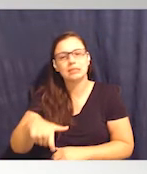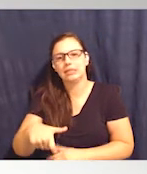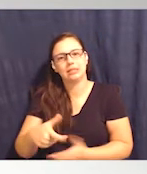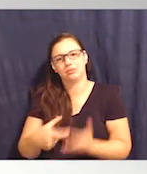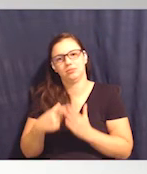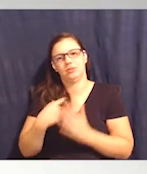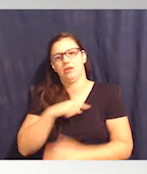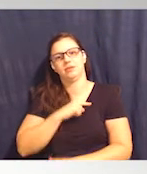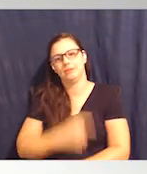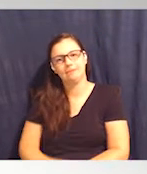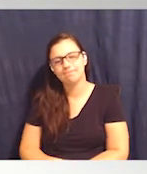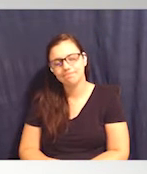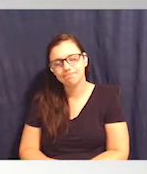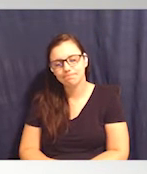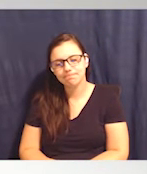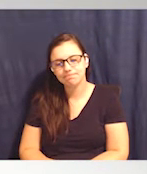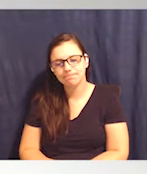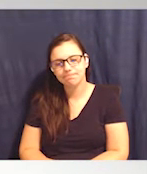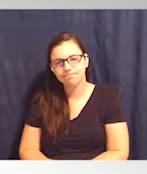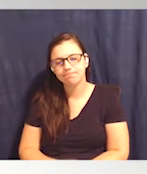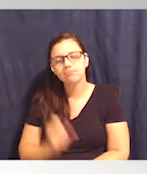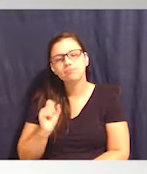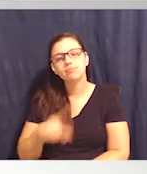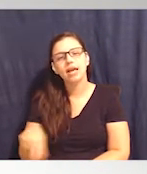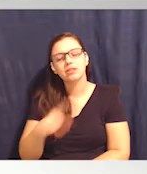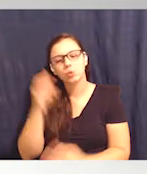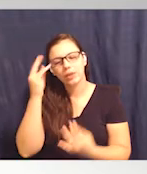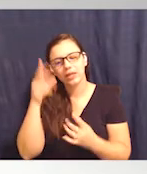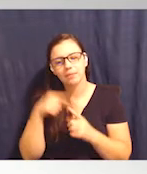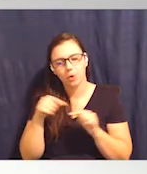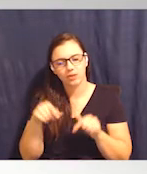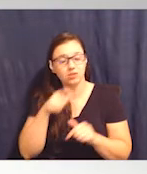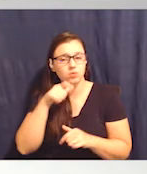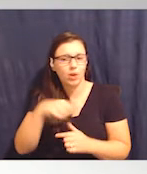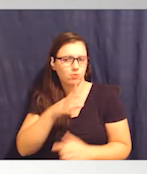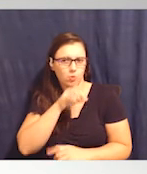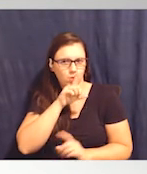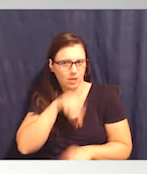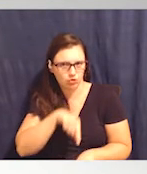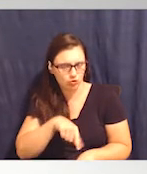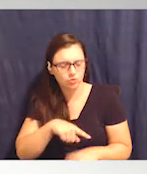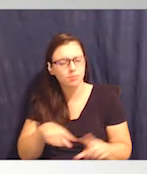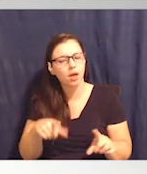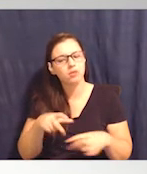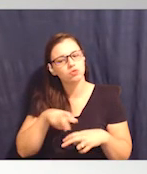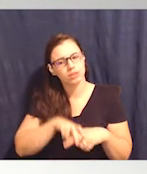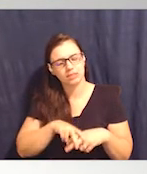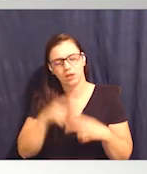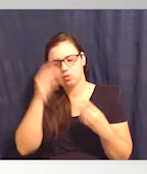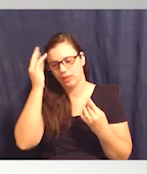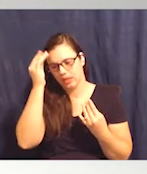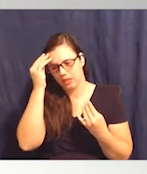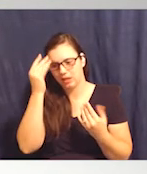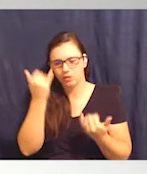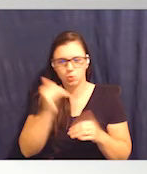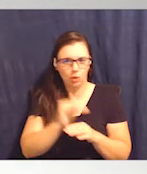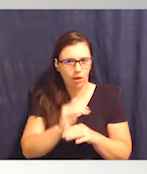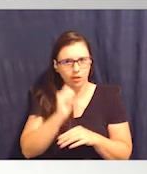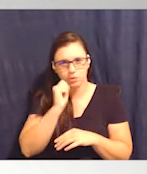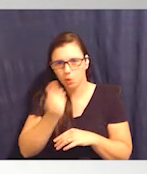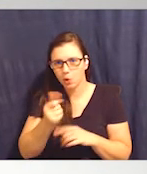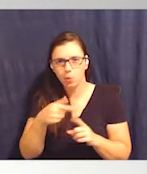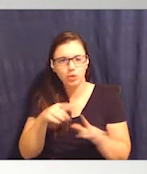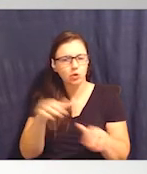So I'm asking you to think about this. When you sit, and you don't have to answer, don't answer this, but just sit down and think, is tonight, tomorrow, you're leaving here later, is what you're